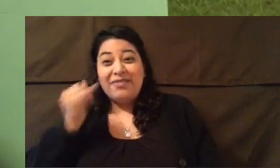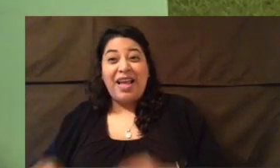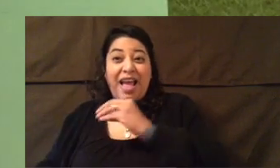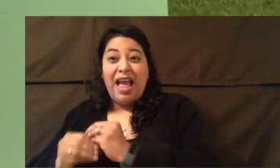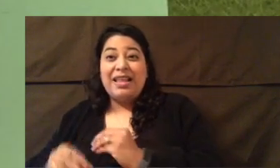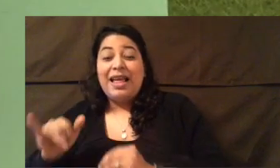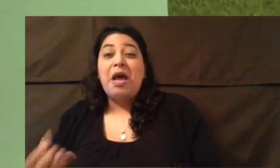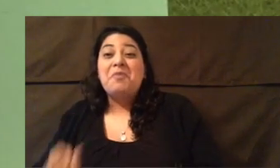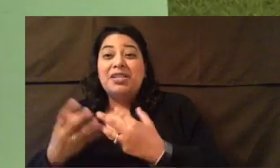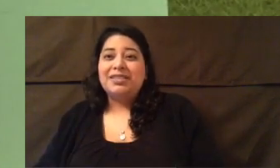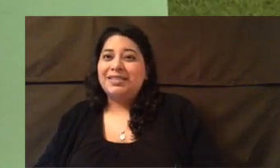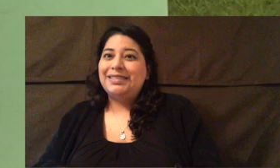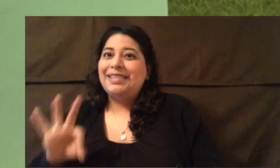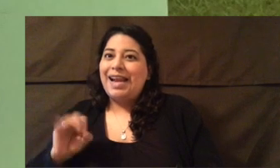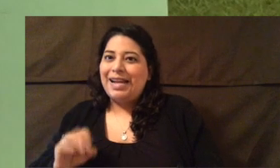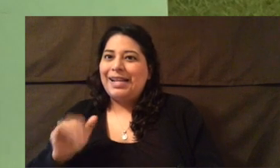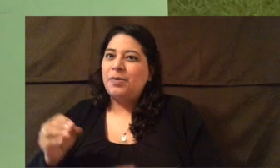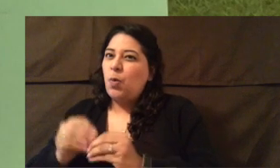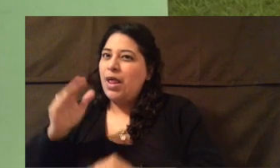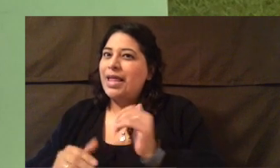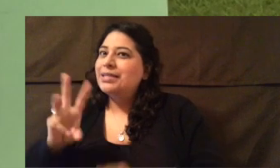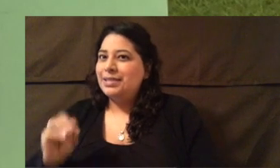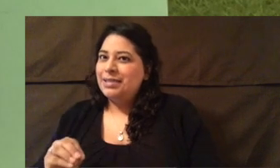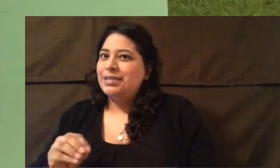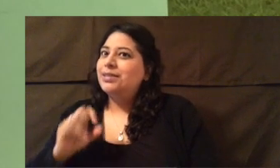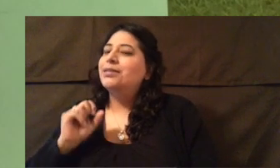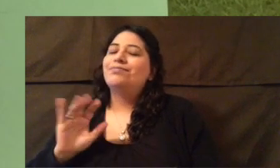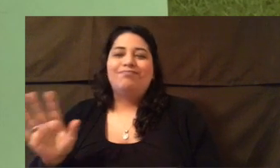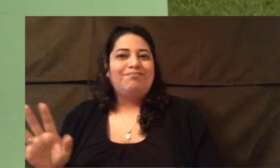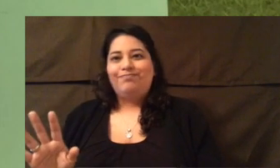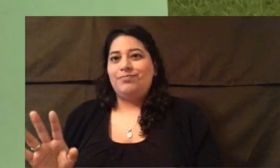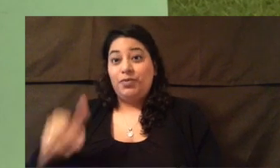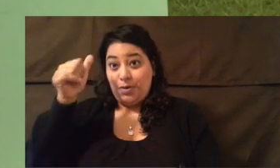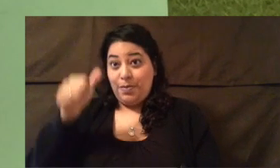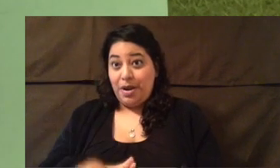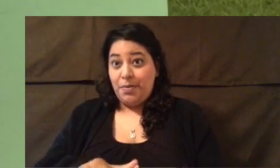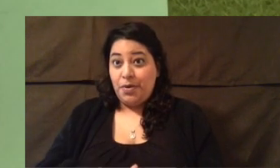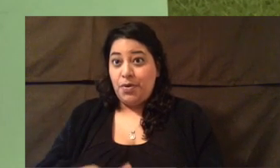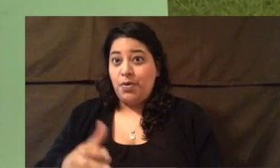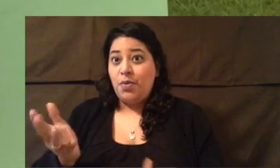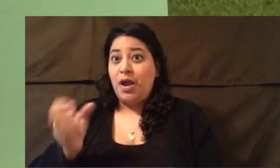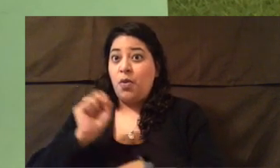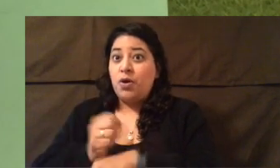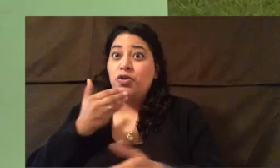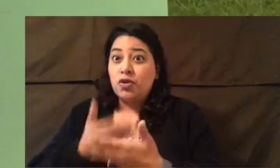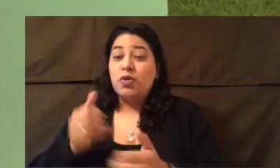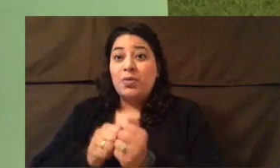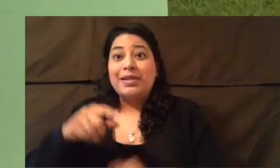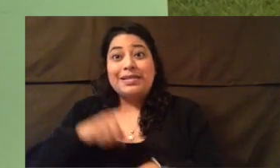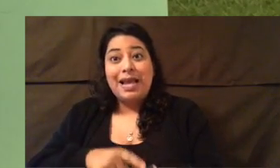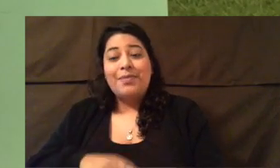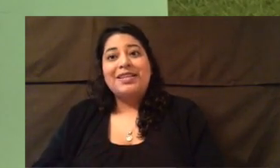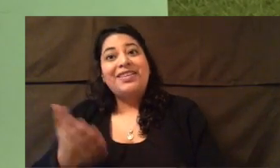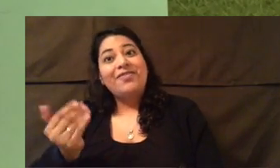45. That, if I put those together, is going to be more than 60. So remember, what